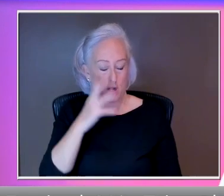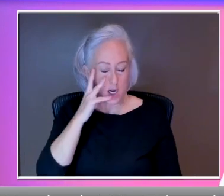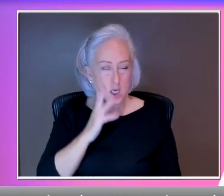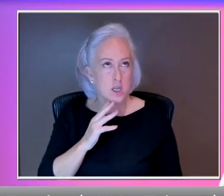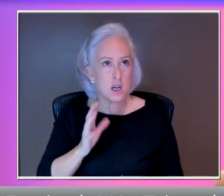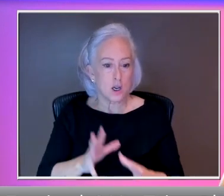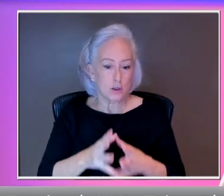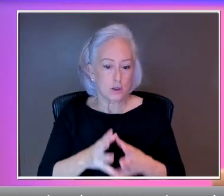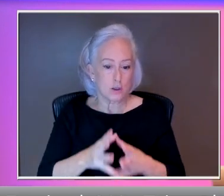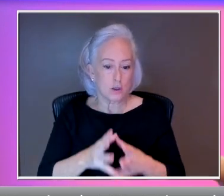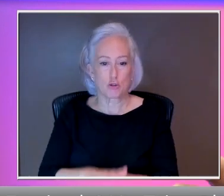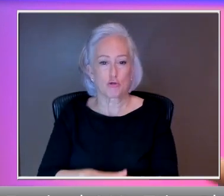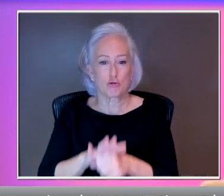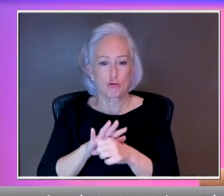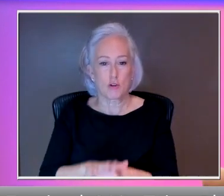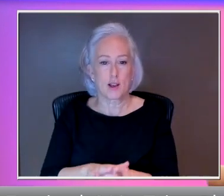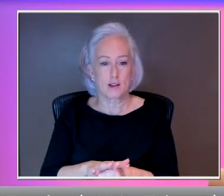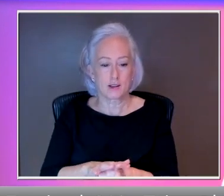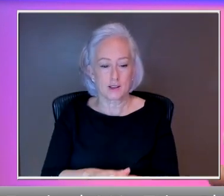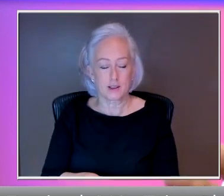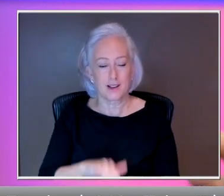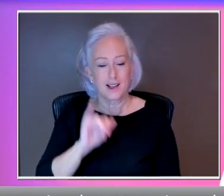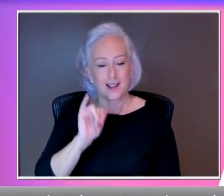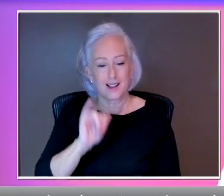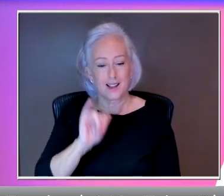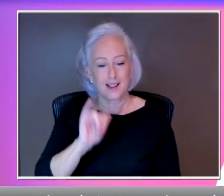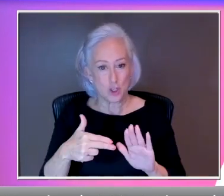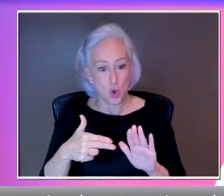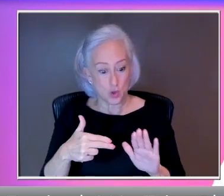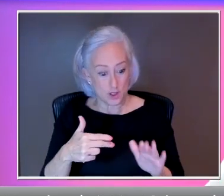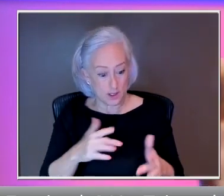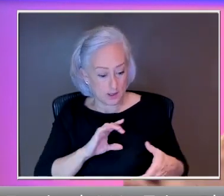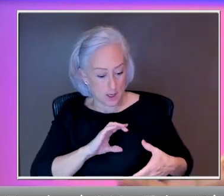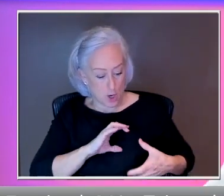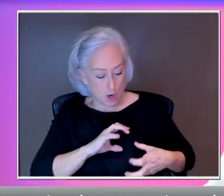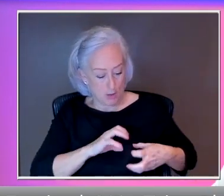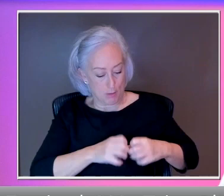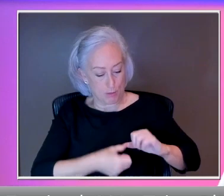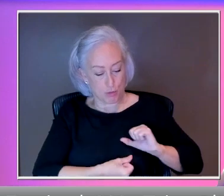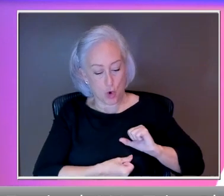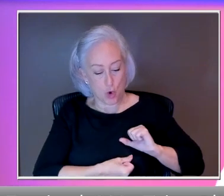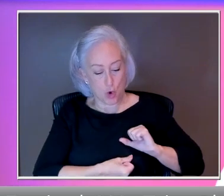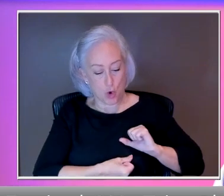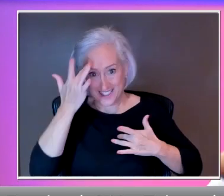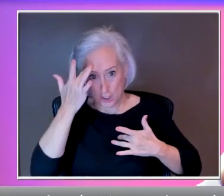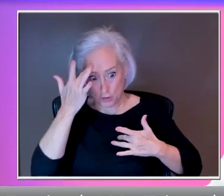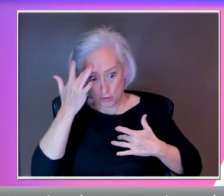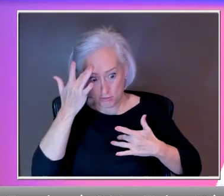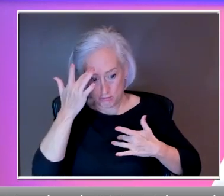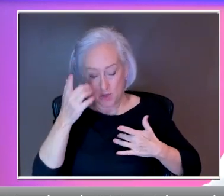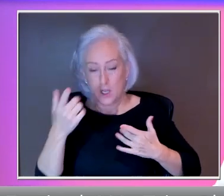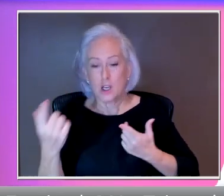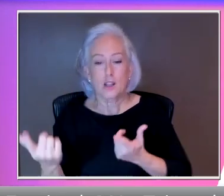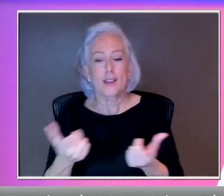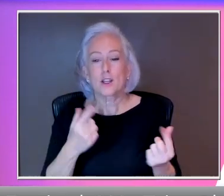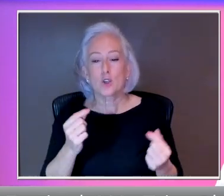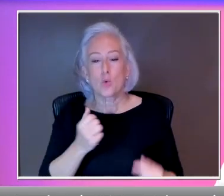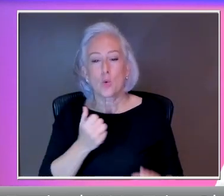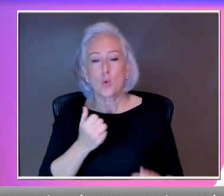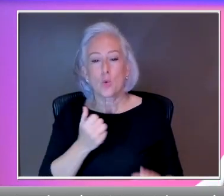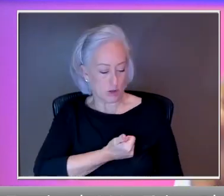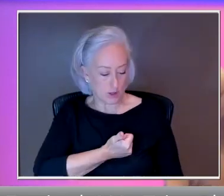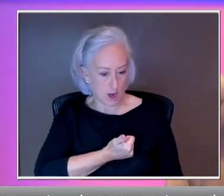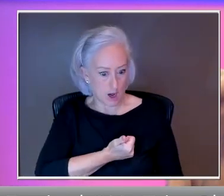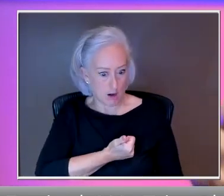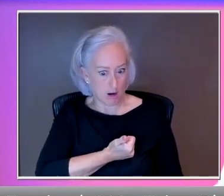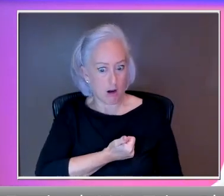of broken heart syndrome is actually, you get an ultrasound of the heart, and you will see that the heart's weaker and the heart